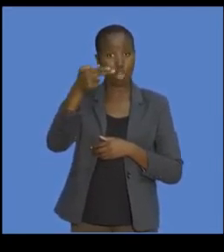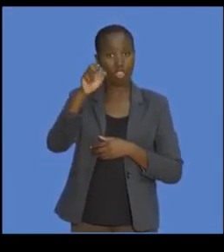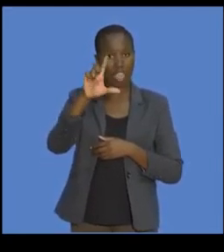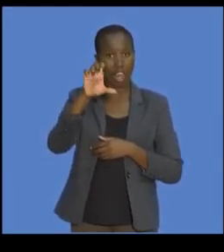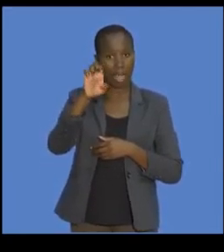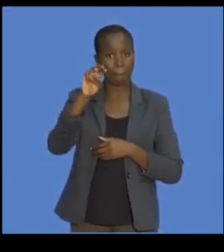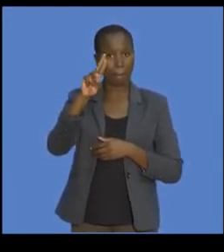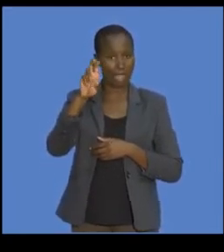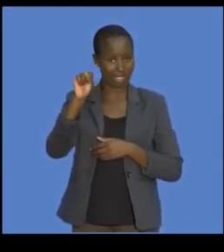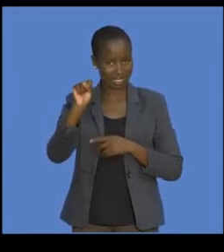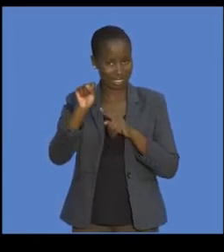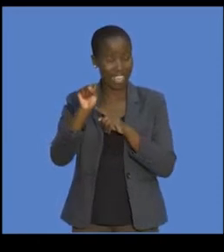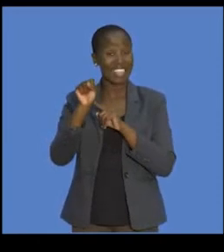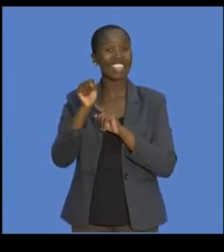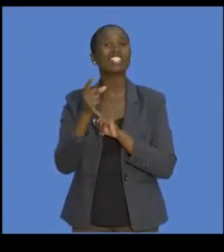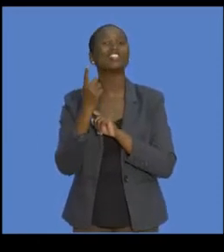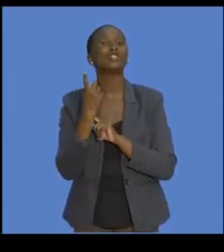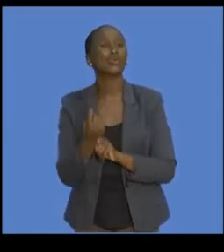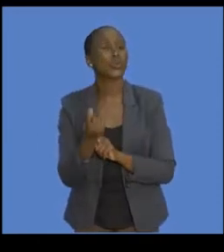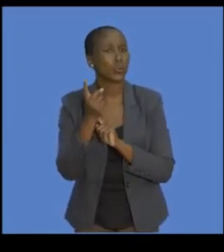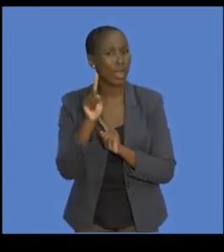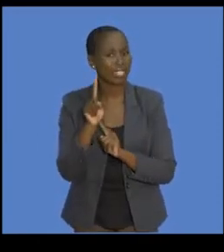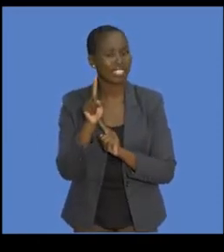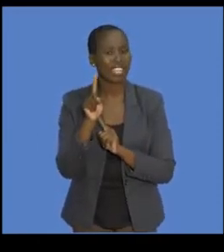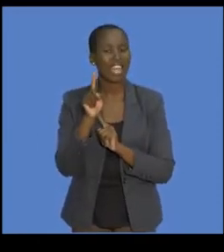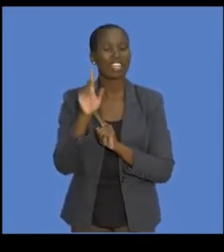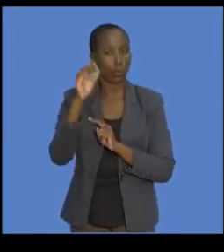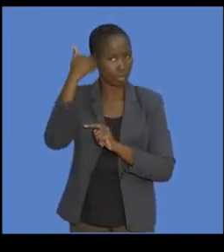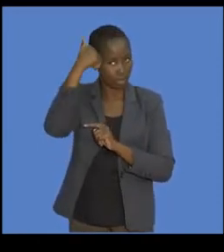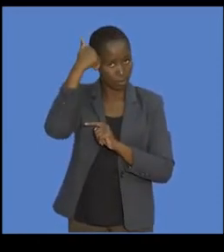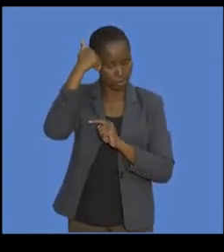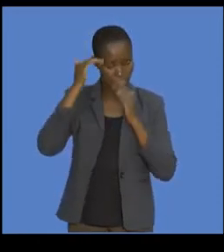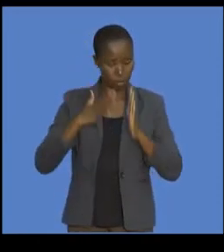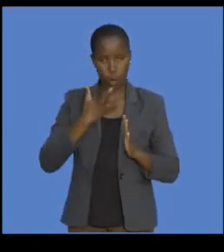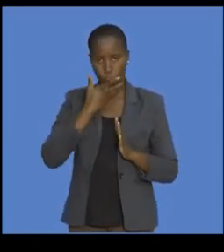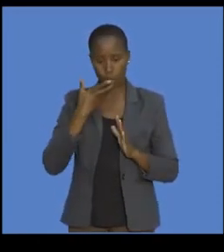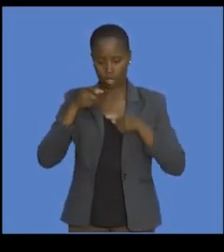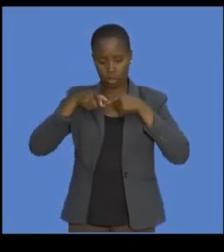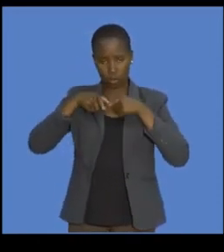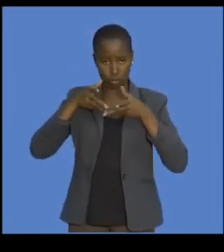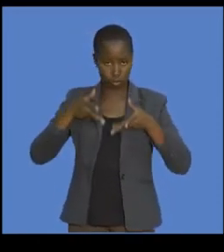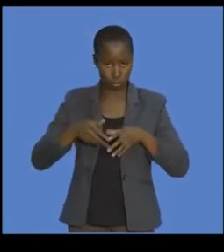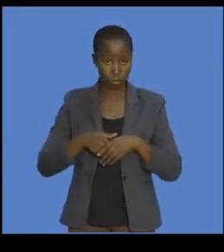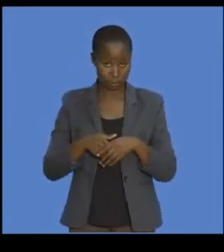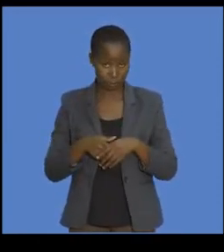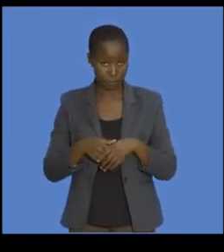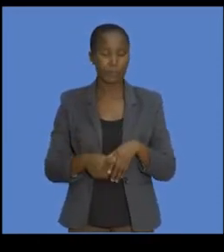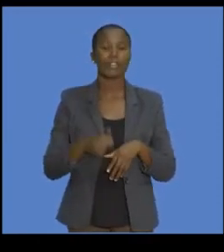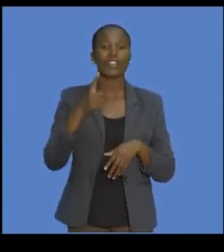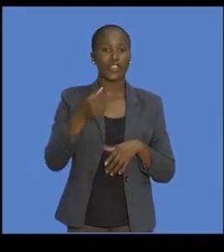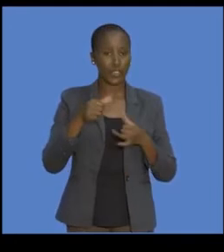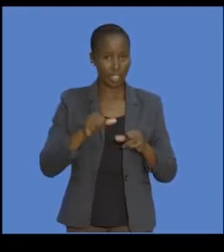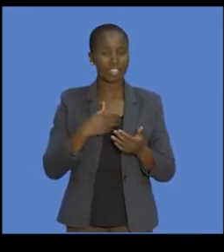regulates the control of temperature in the body. This will then send an effector response to the